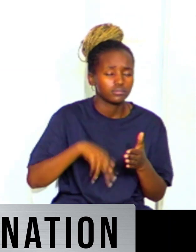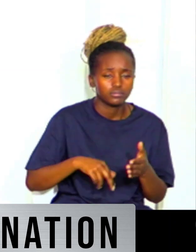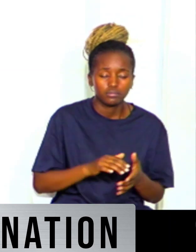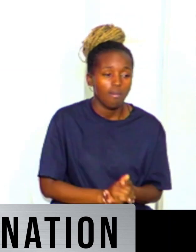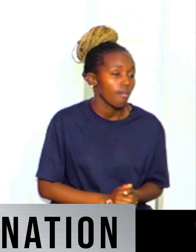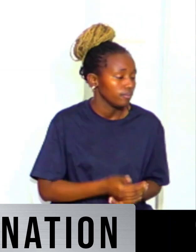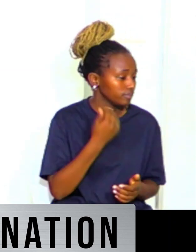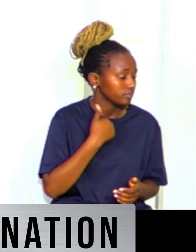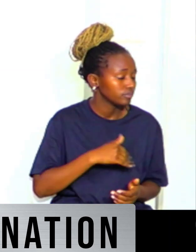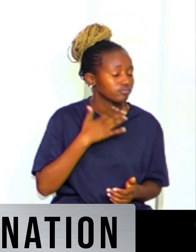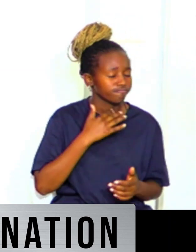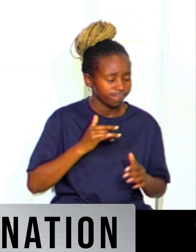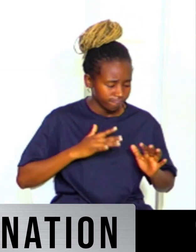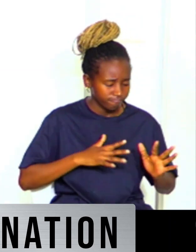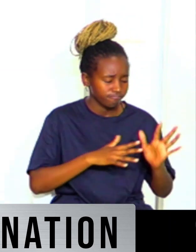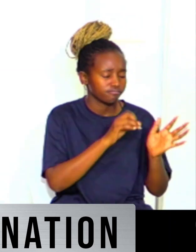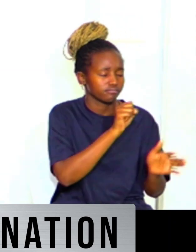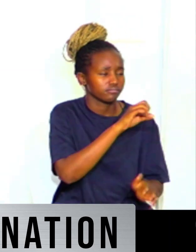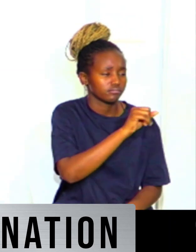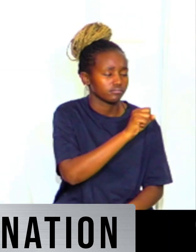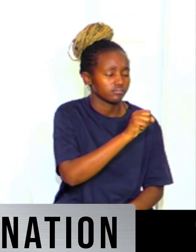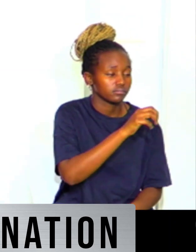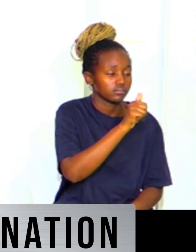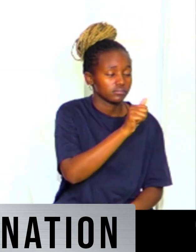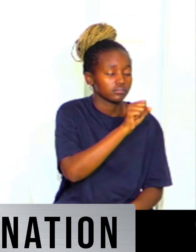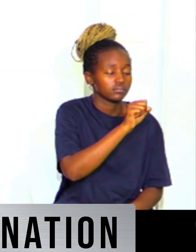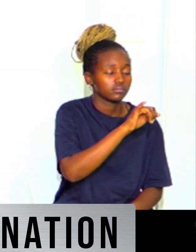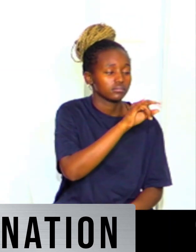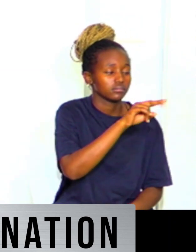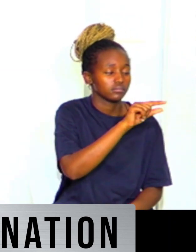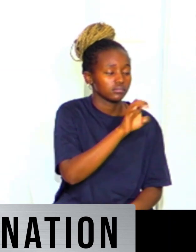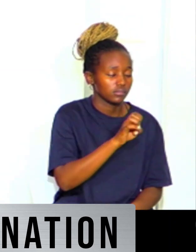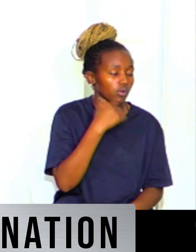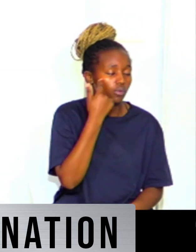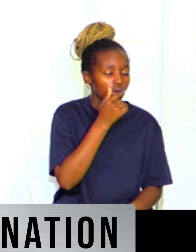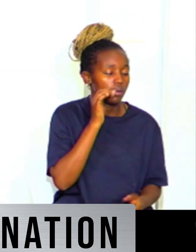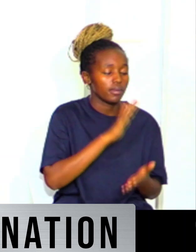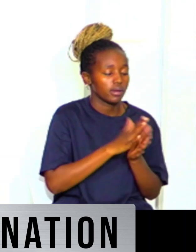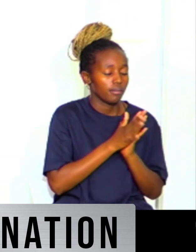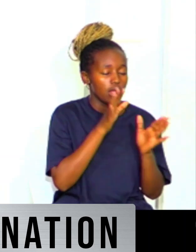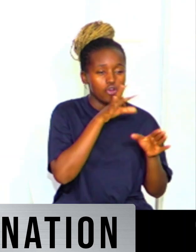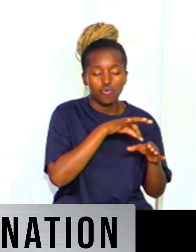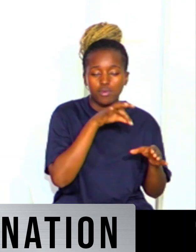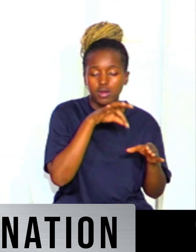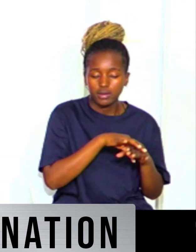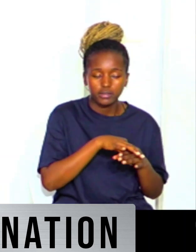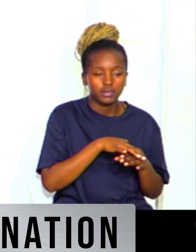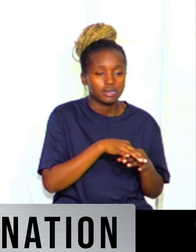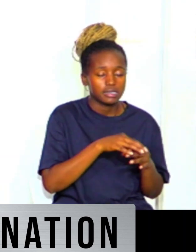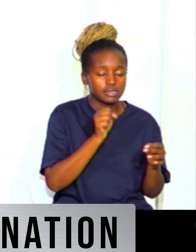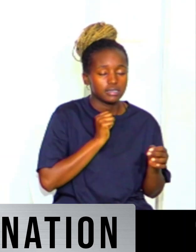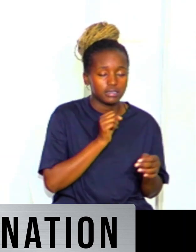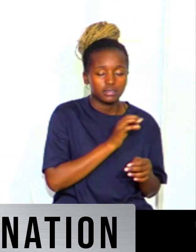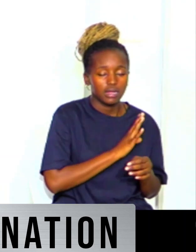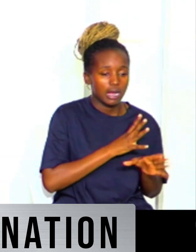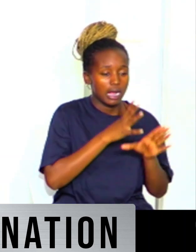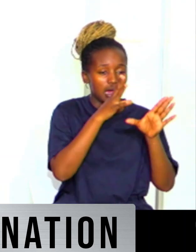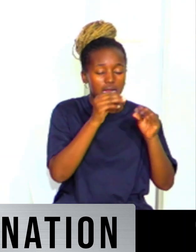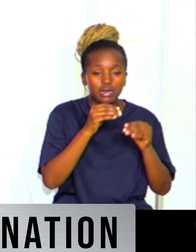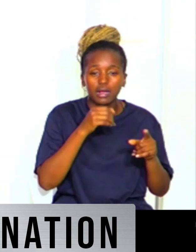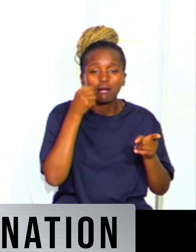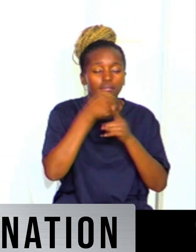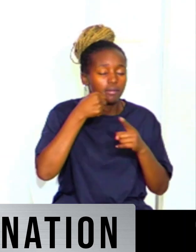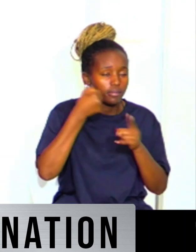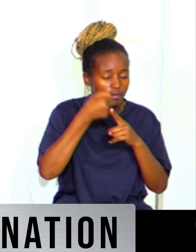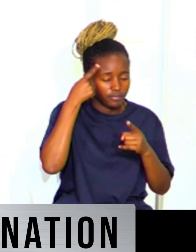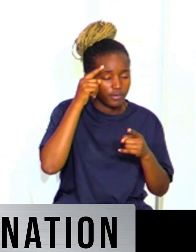Crystal Asige did. It's very, very amazing to see that this is a nominated senator. He knew very well. He went there to champion for